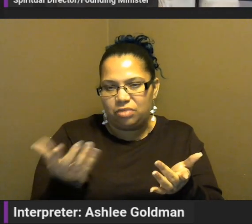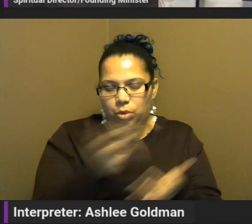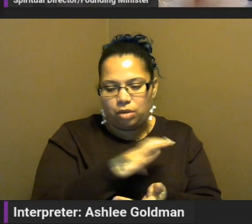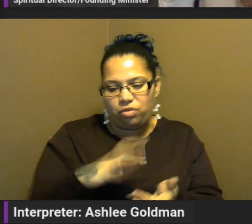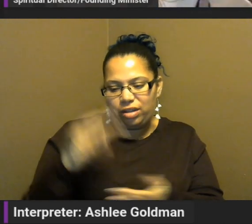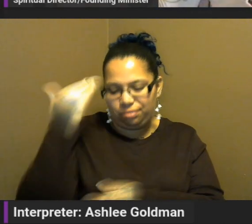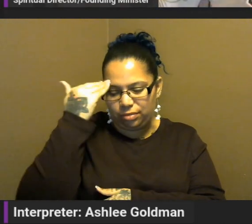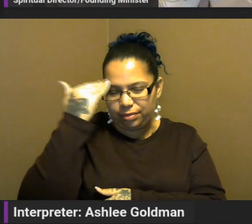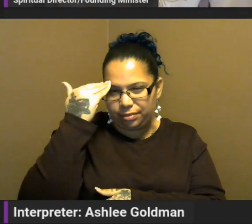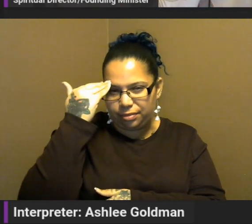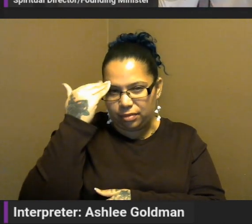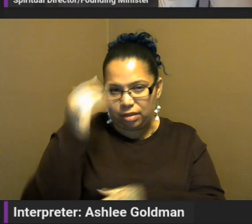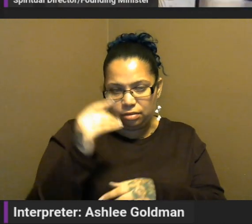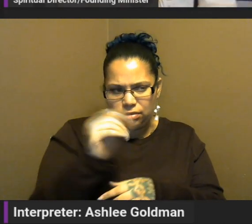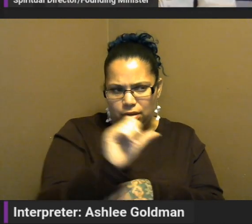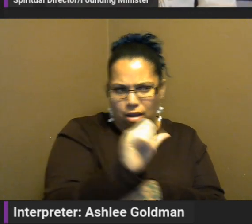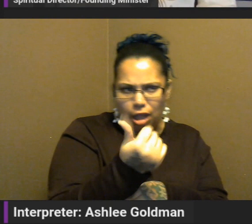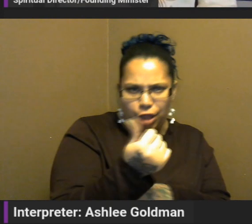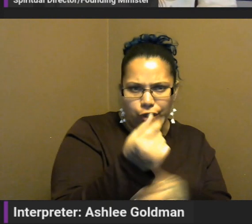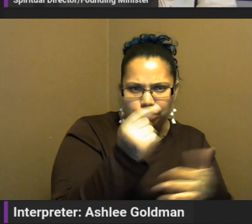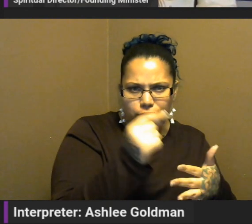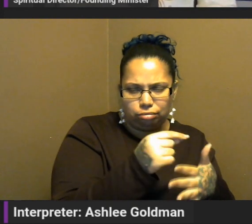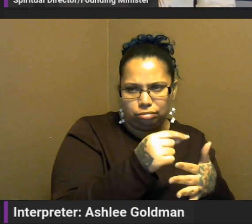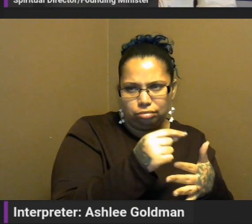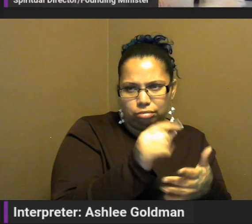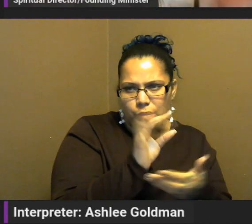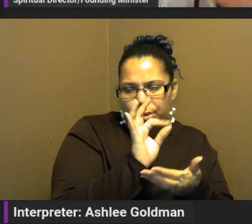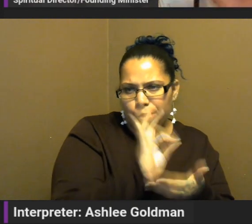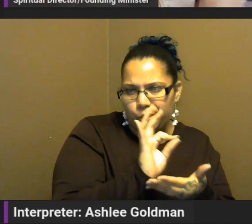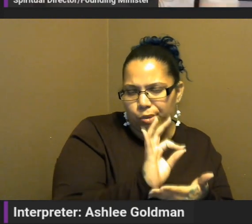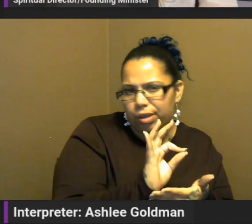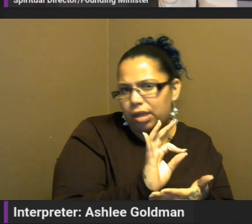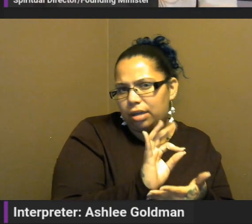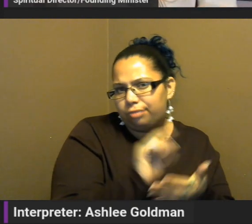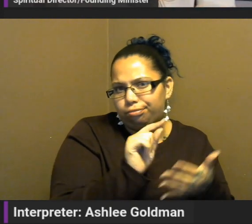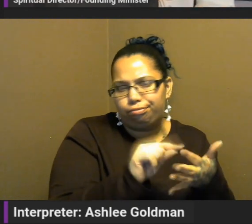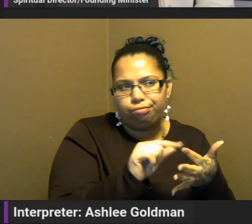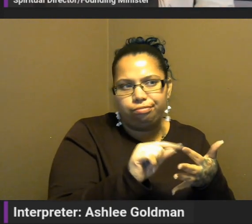others, Buddha consciousness, Buddha nature. There are